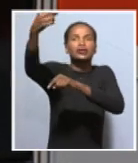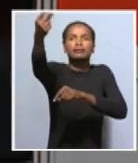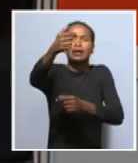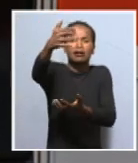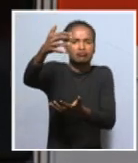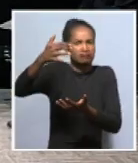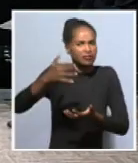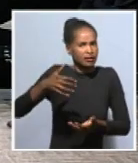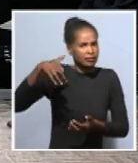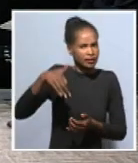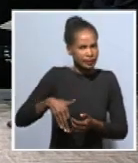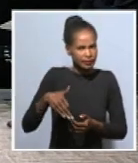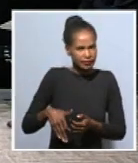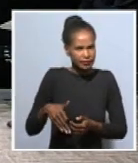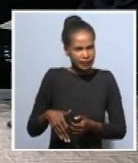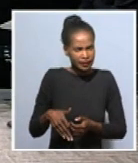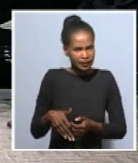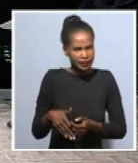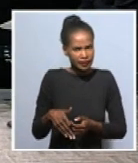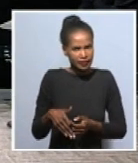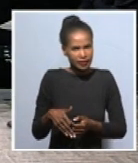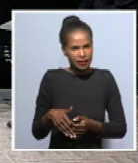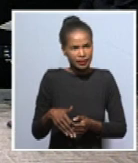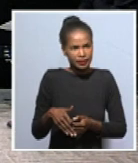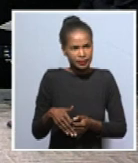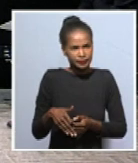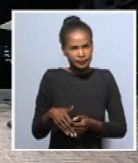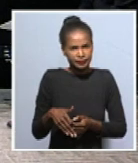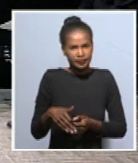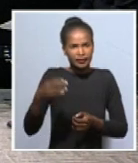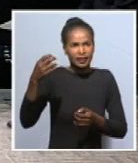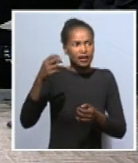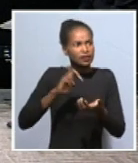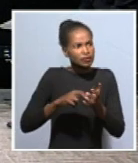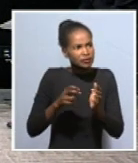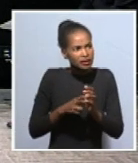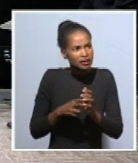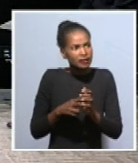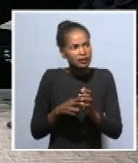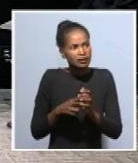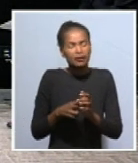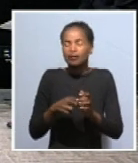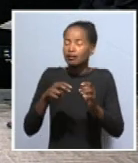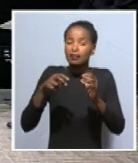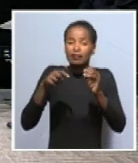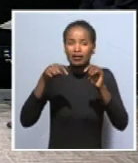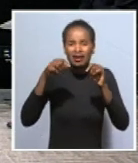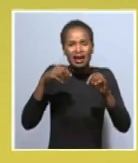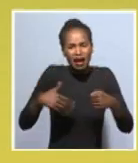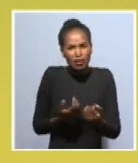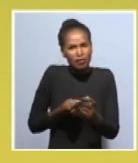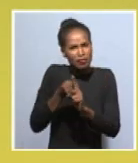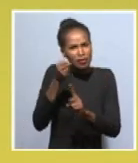be serious and we want to see progress in what we want to achieve in terms of food